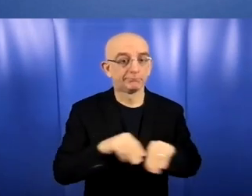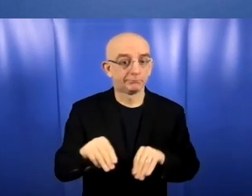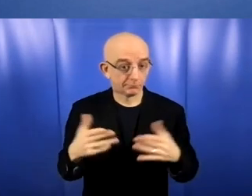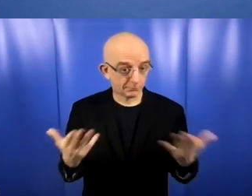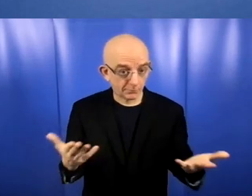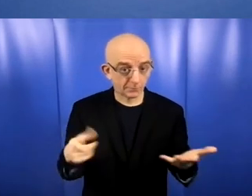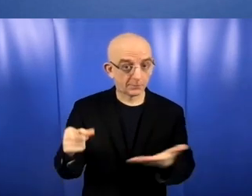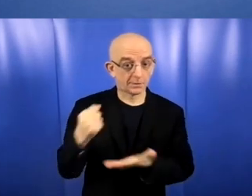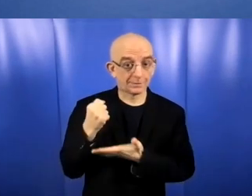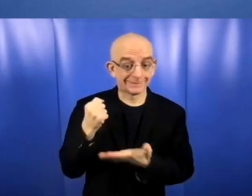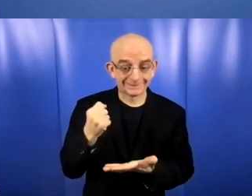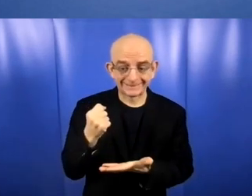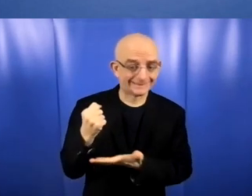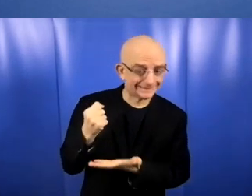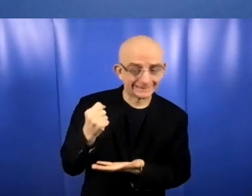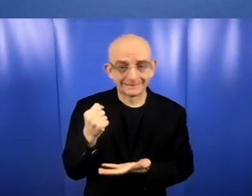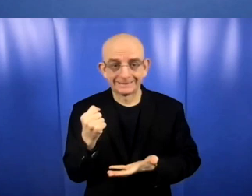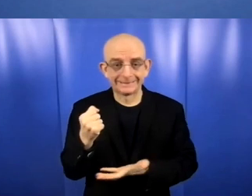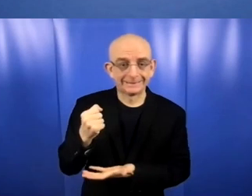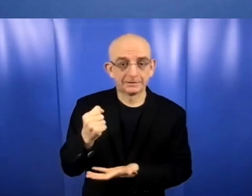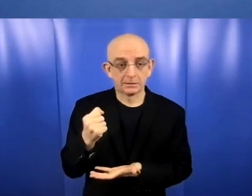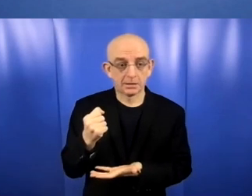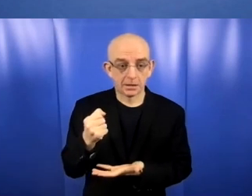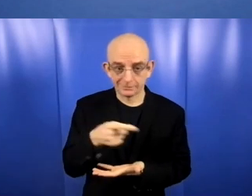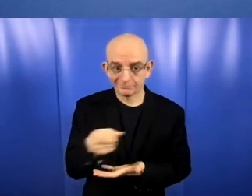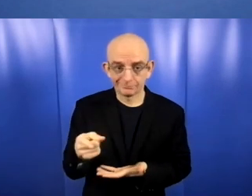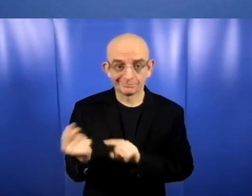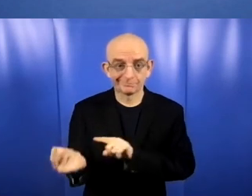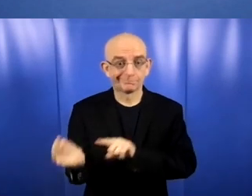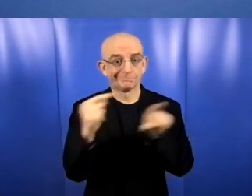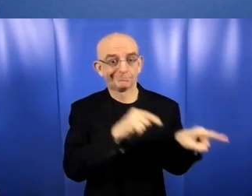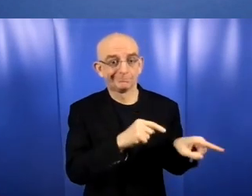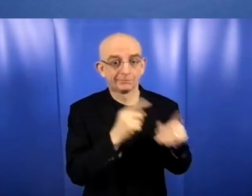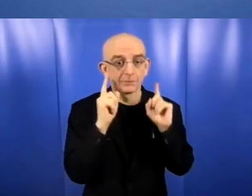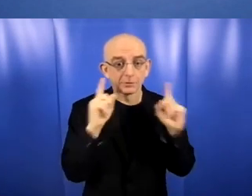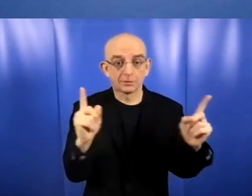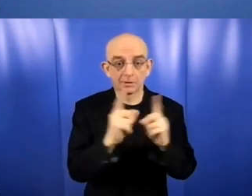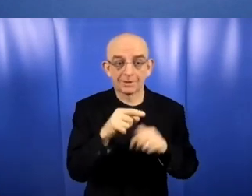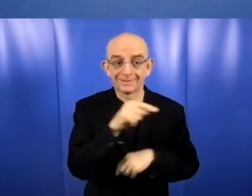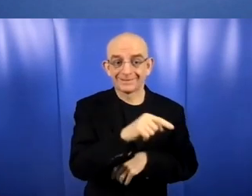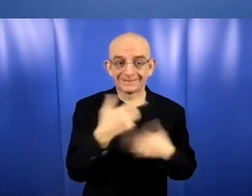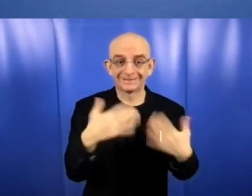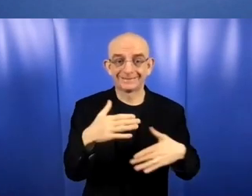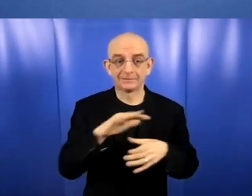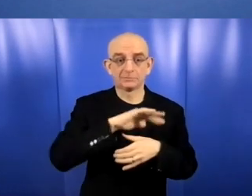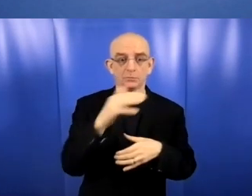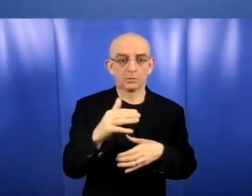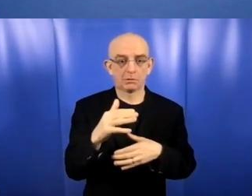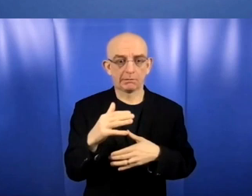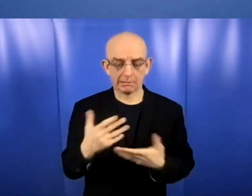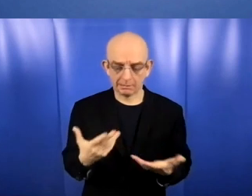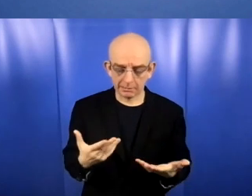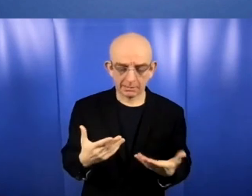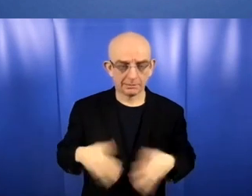quality education as well. We can't have a cut down version for the web and the